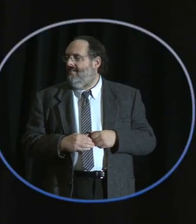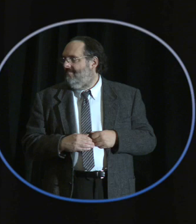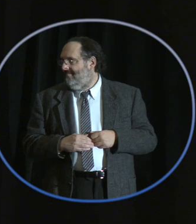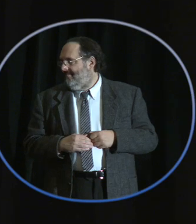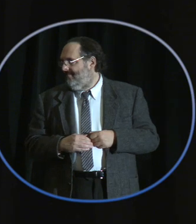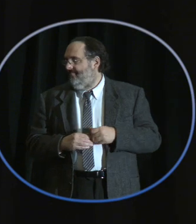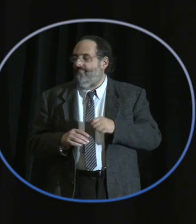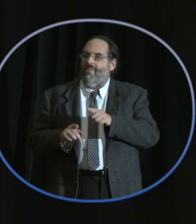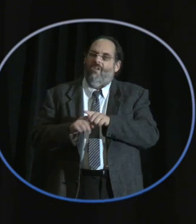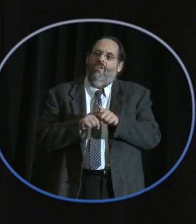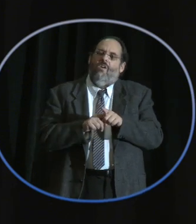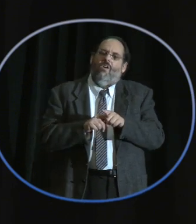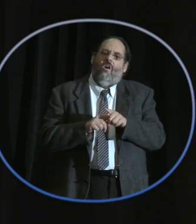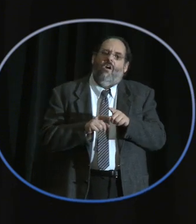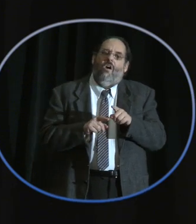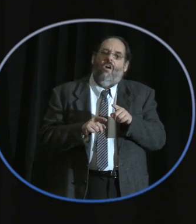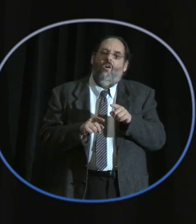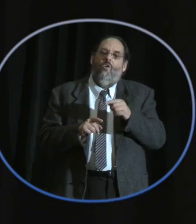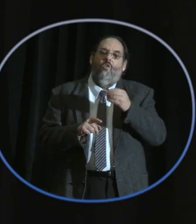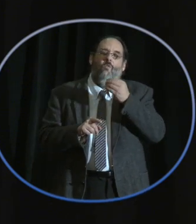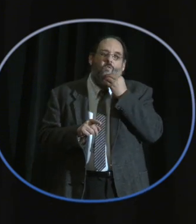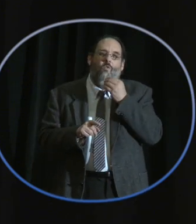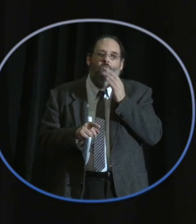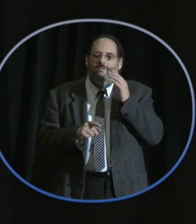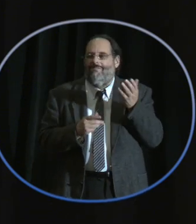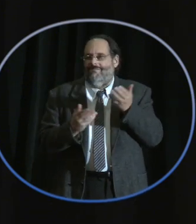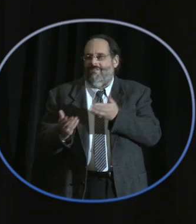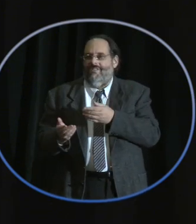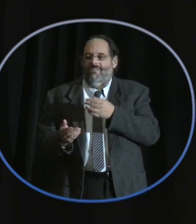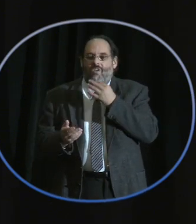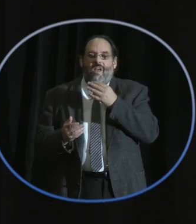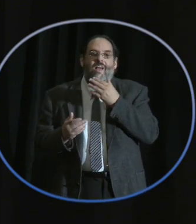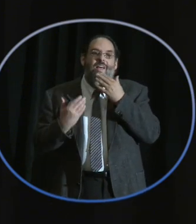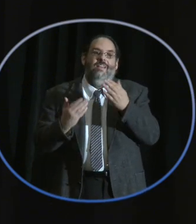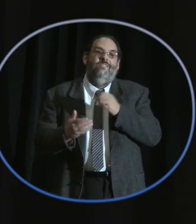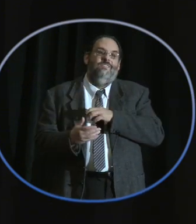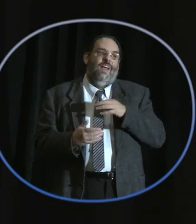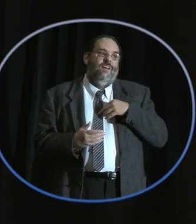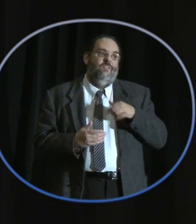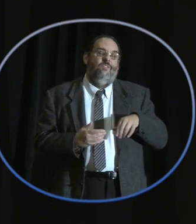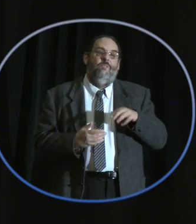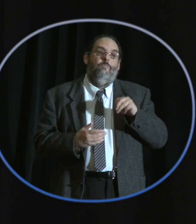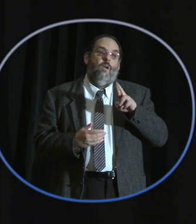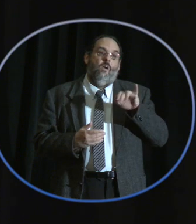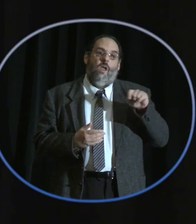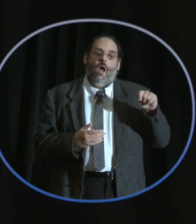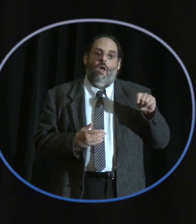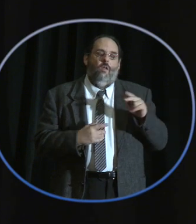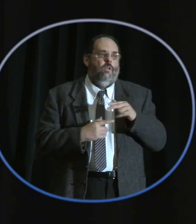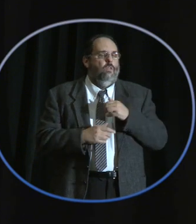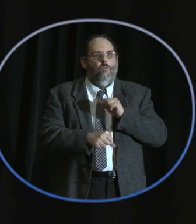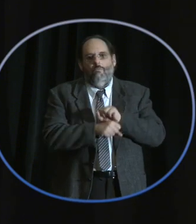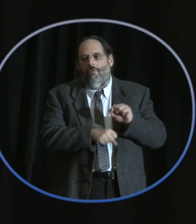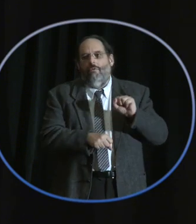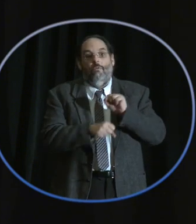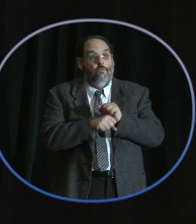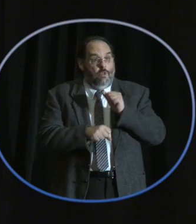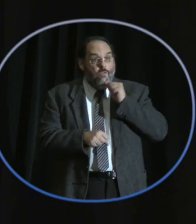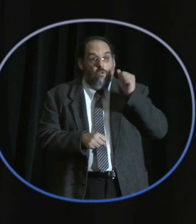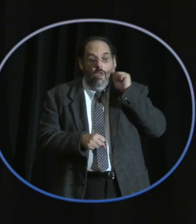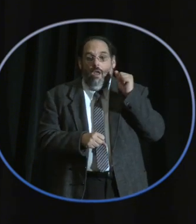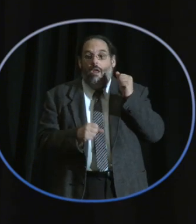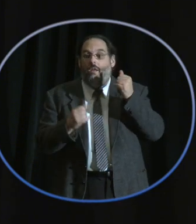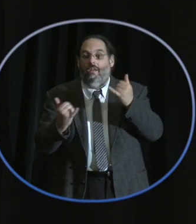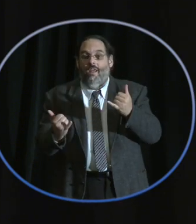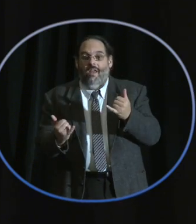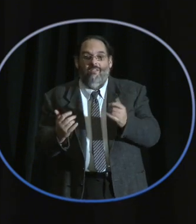And when you move to your food, which you'll be able to do in just a second, please thank the staff of the Marriott. They worked tirelessly yesterday, and they